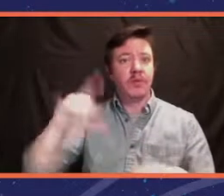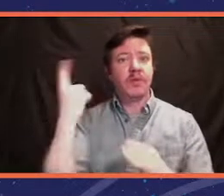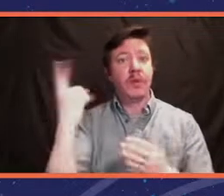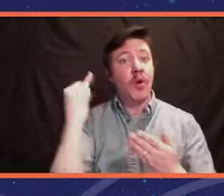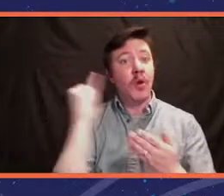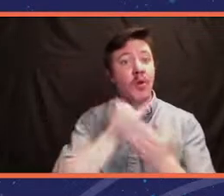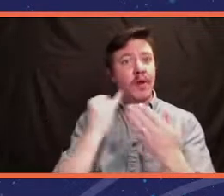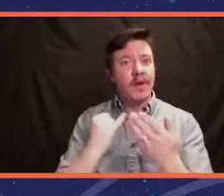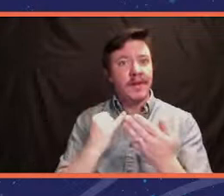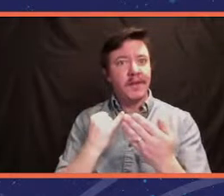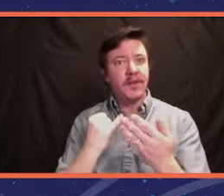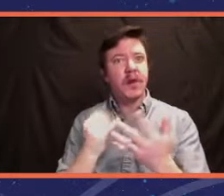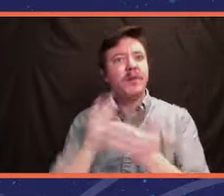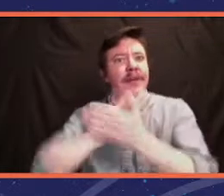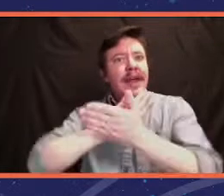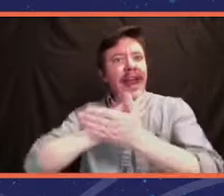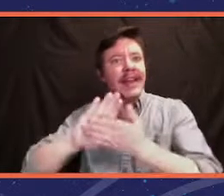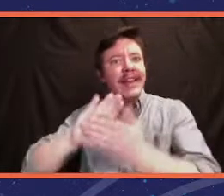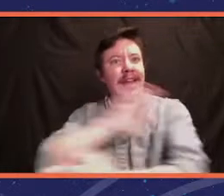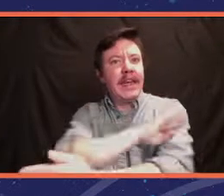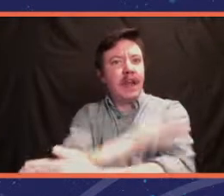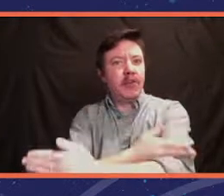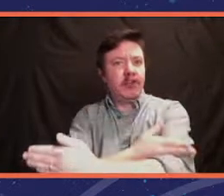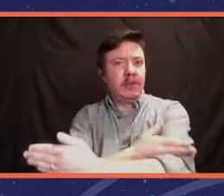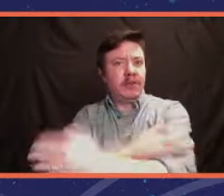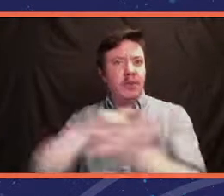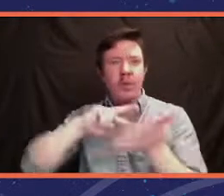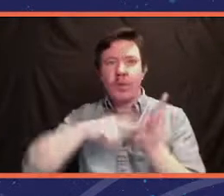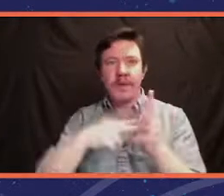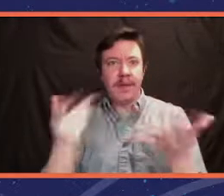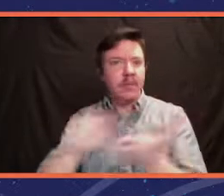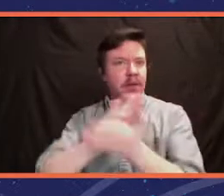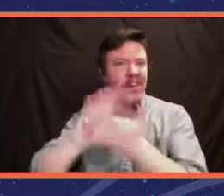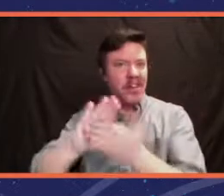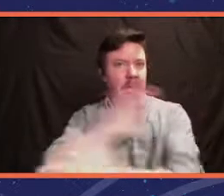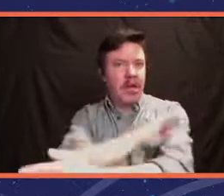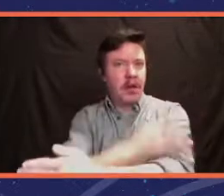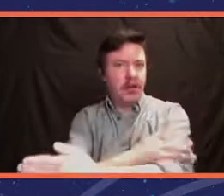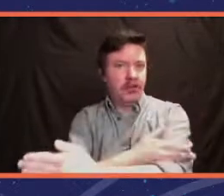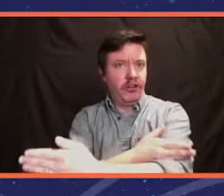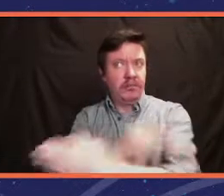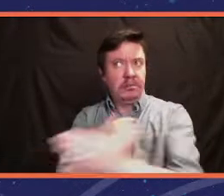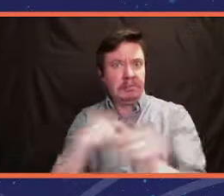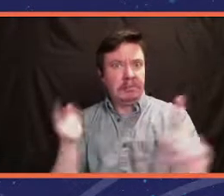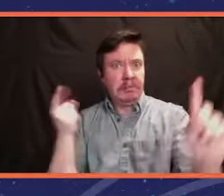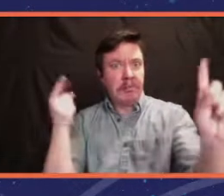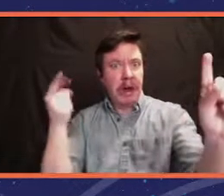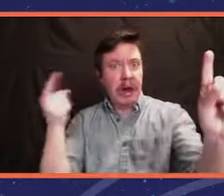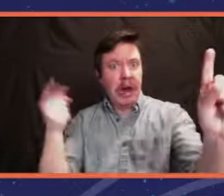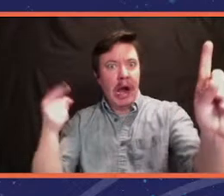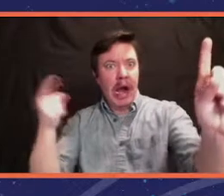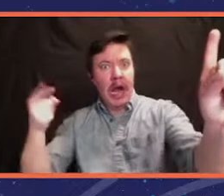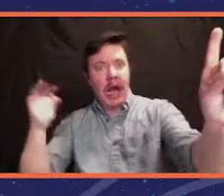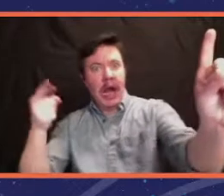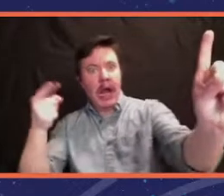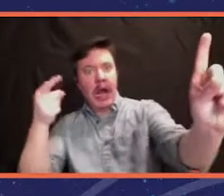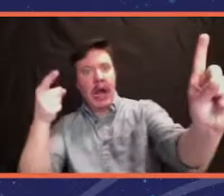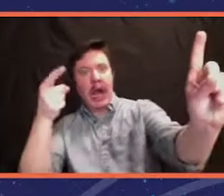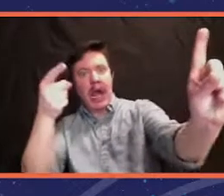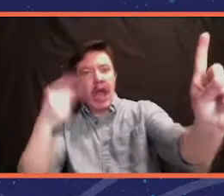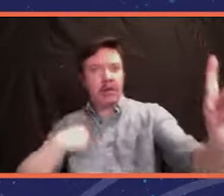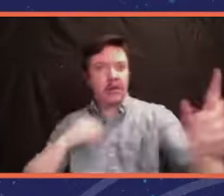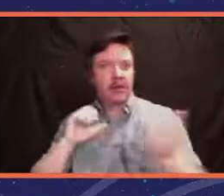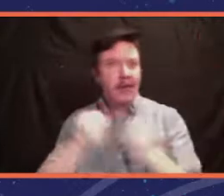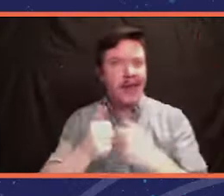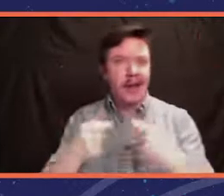clean energy, which is poses the question, what is clean energy? And like to even get there, it's like, how do we take this power grid back and give